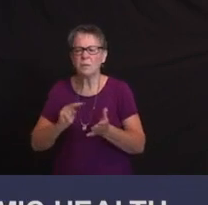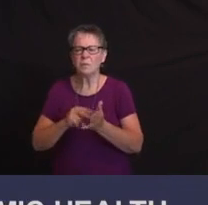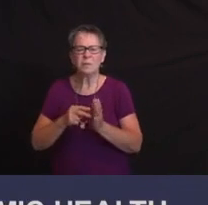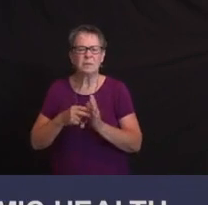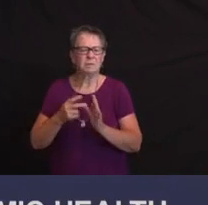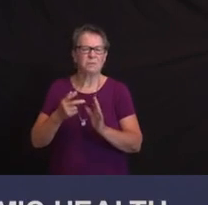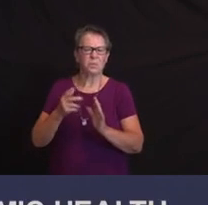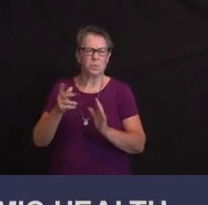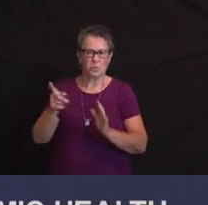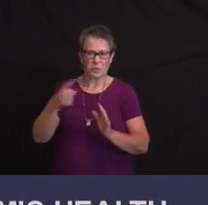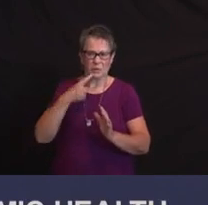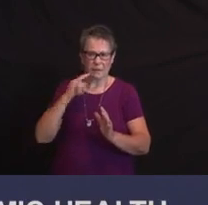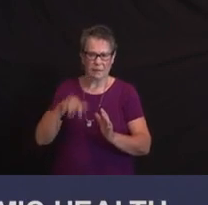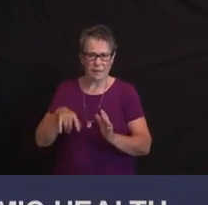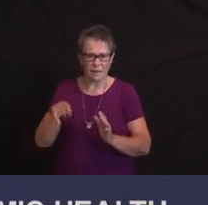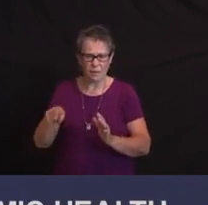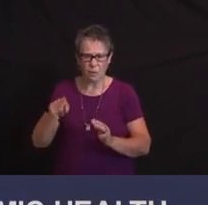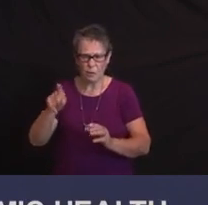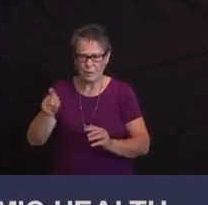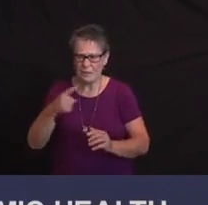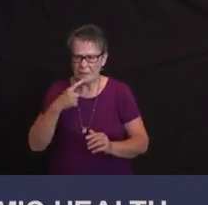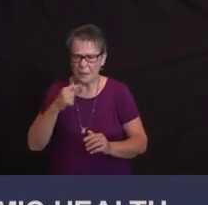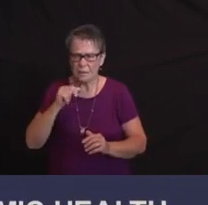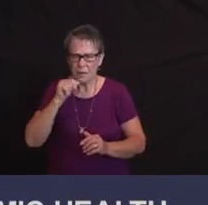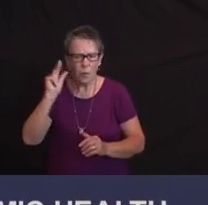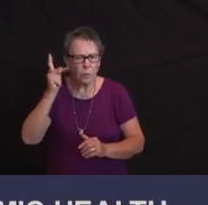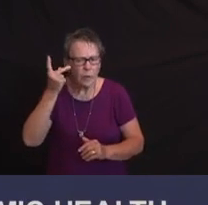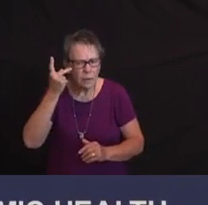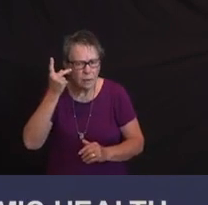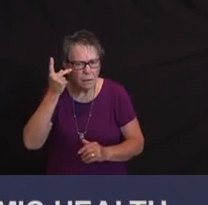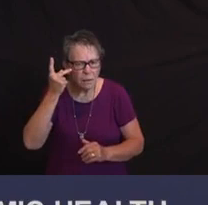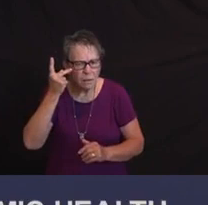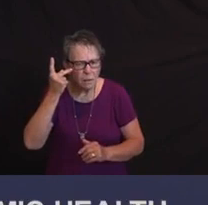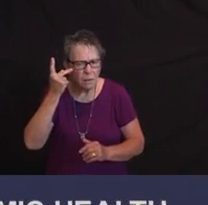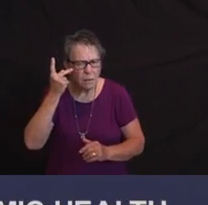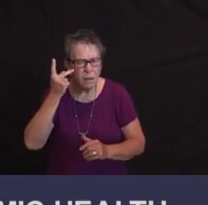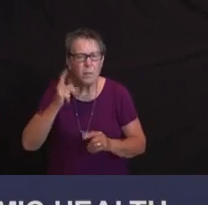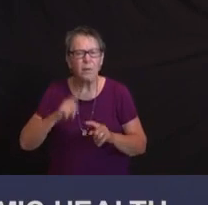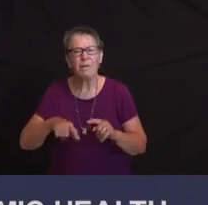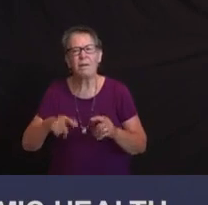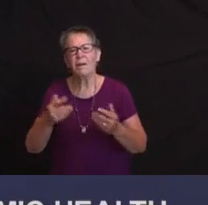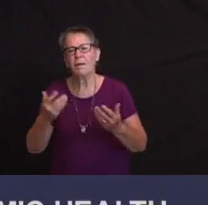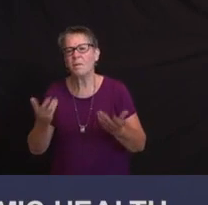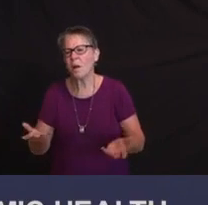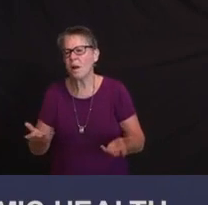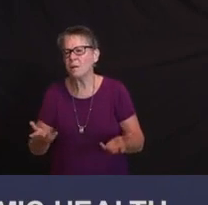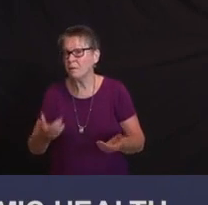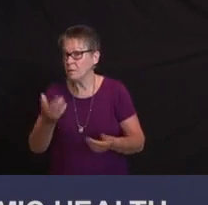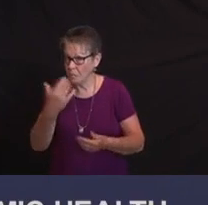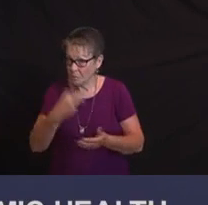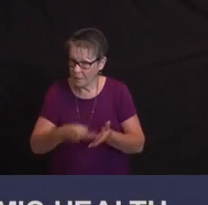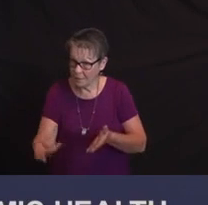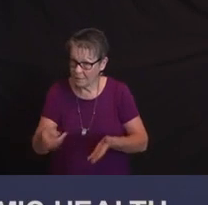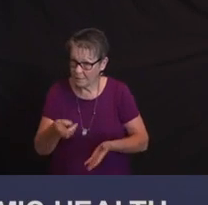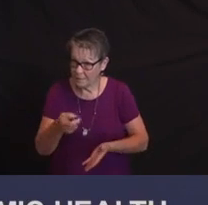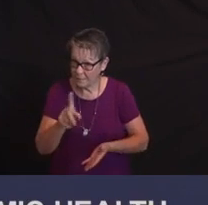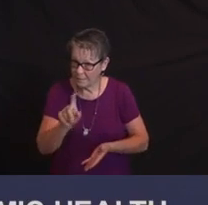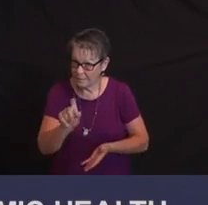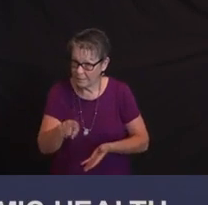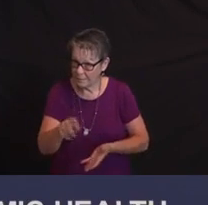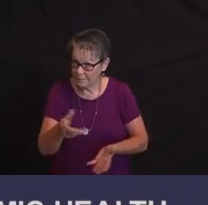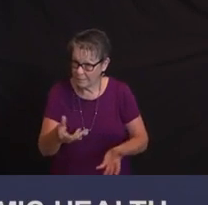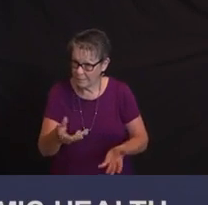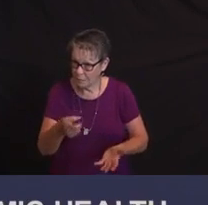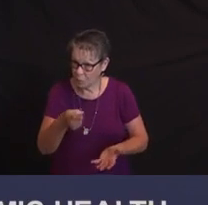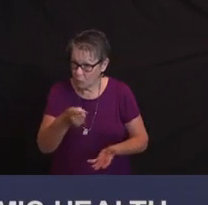getting political, doesn't mean you're not getting political, it just means you might be being disingenuous. Are you disingenuously injecting politics into